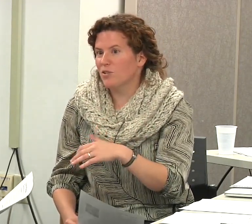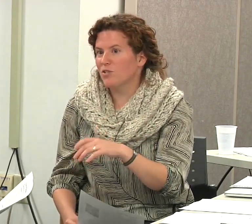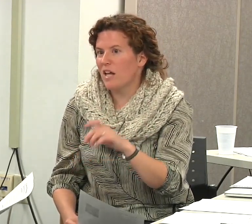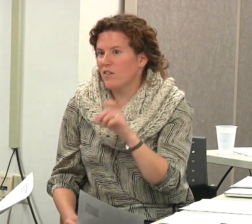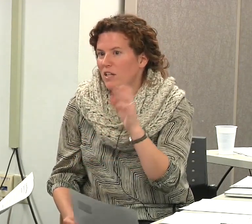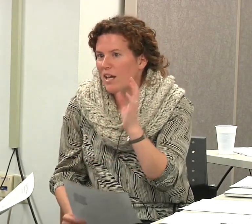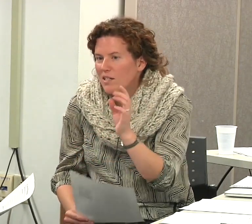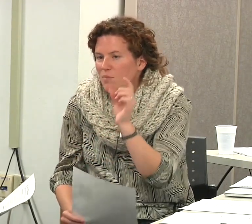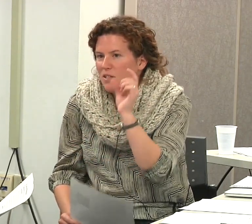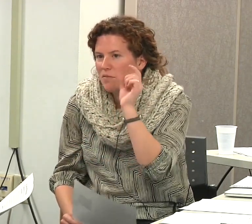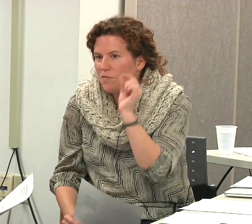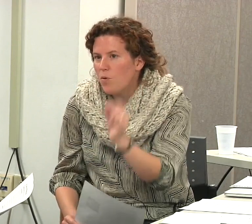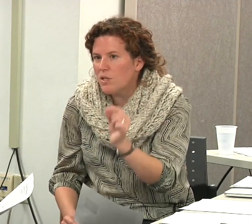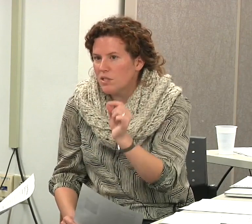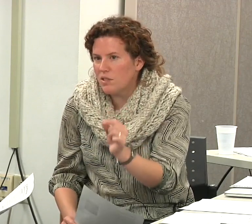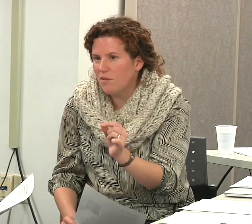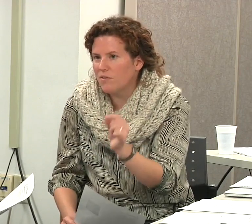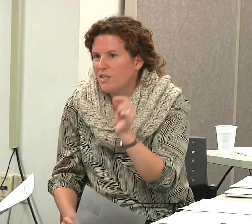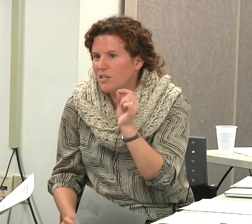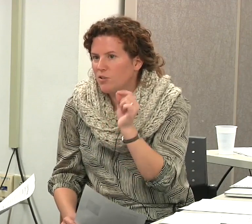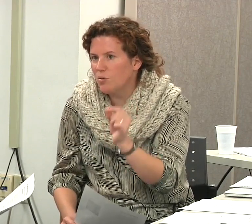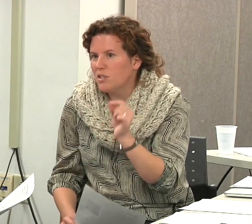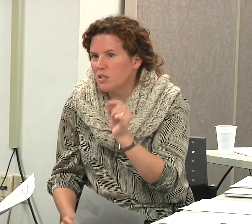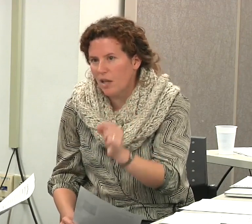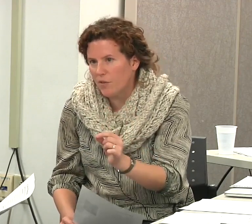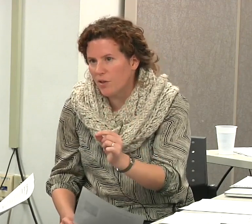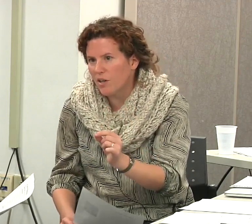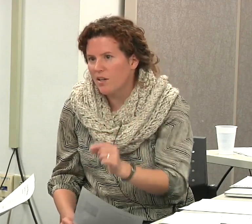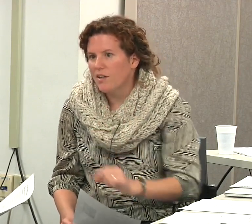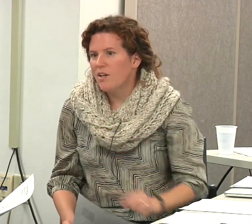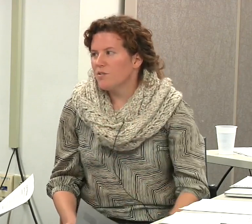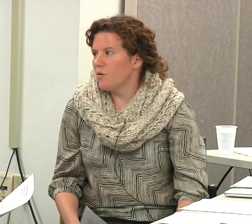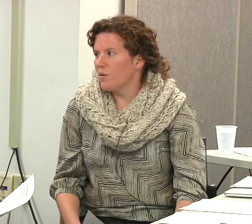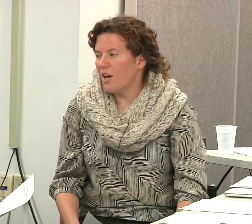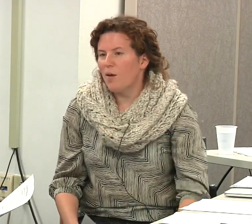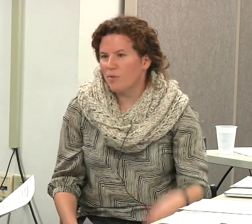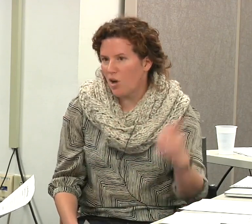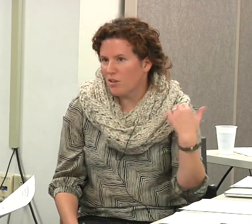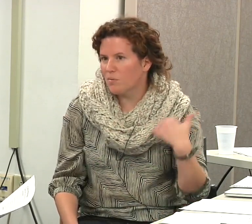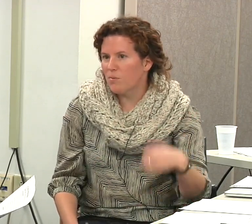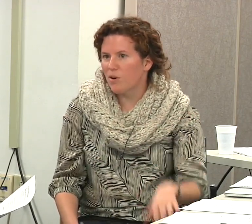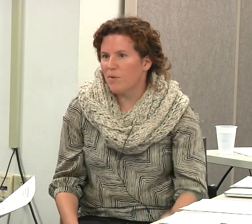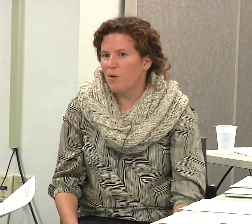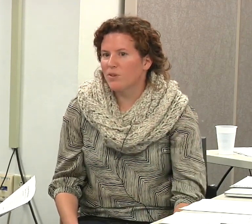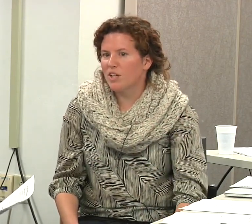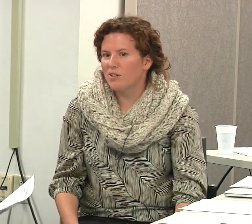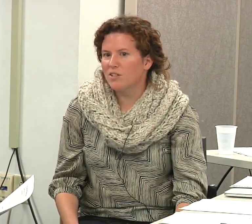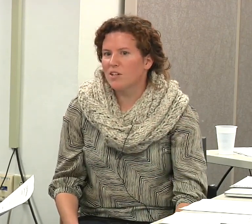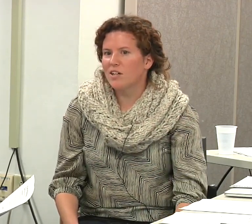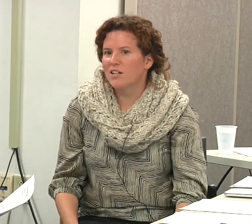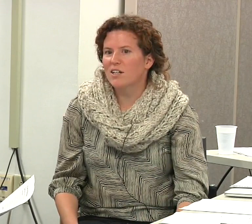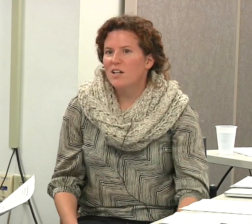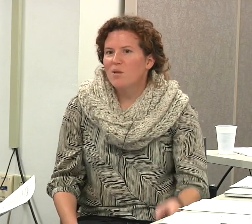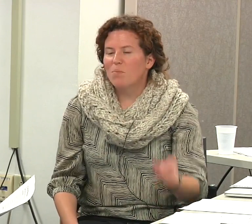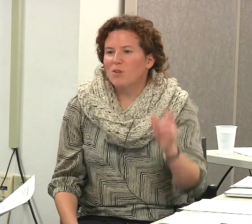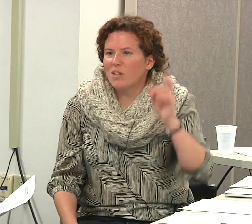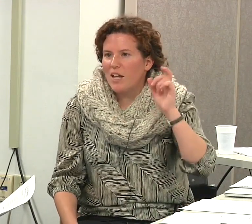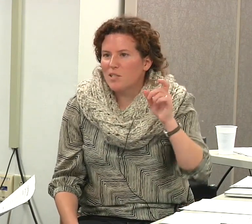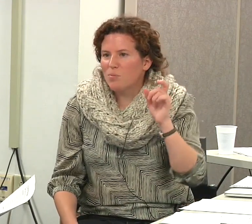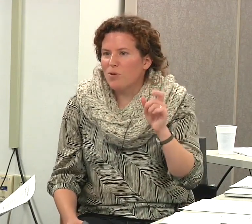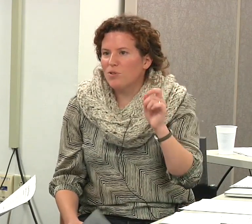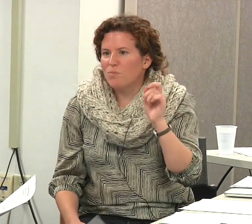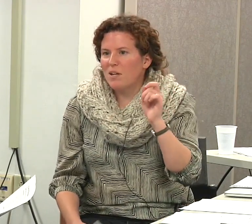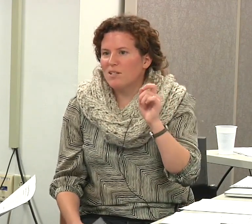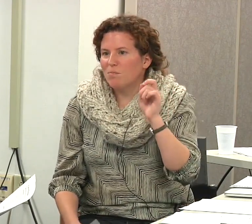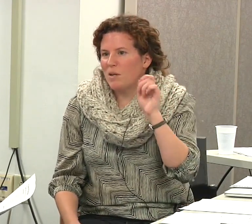as non-majors, and the case makes it focused enough that they can do it together. So yeah, I will talk a little bit more about what that looks like,